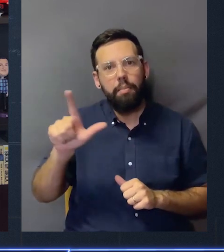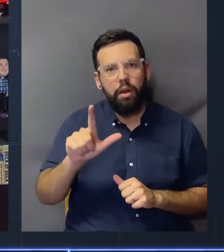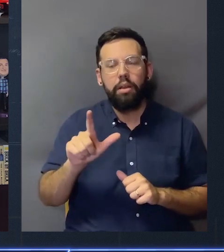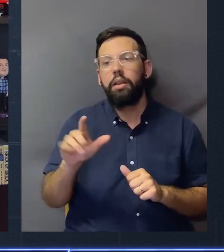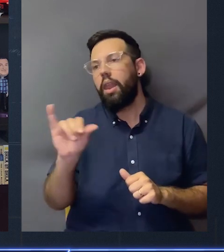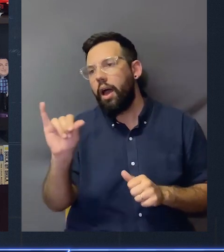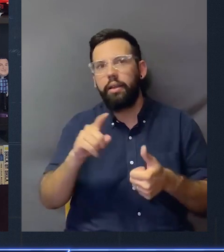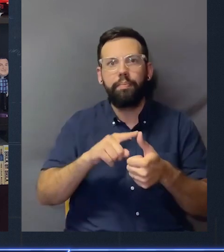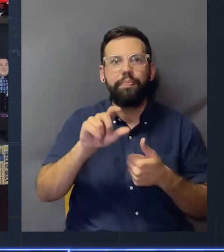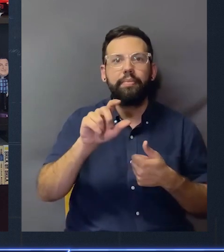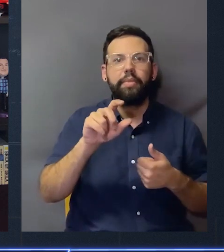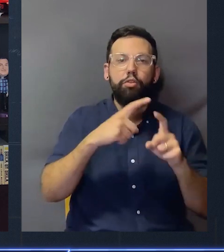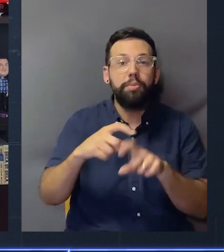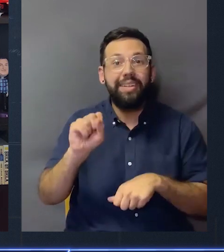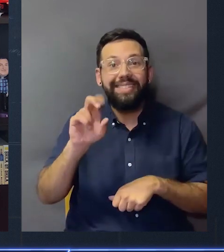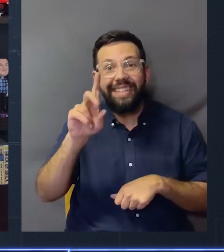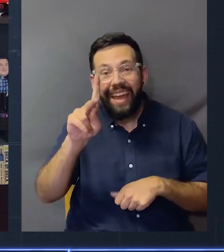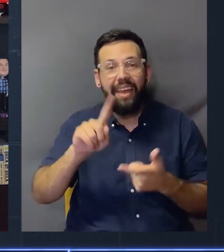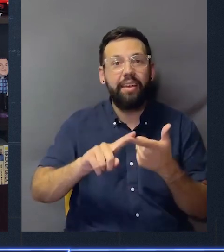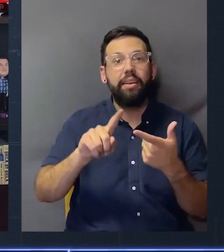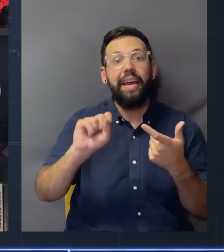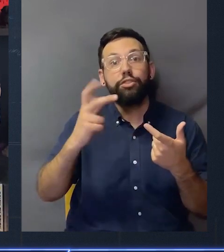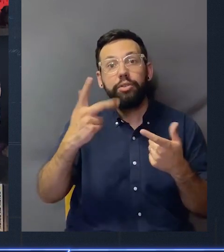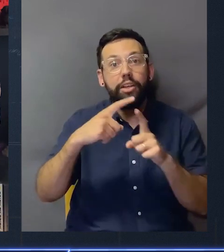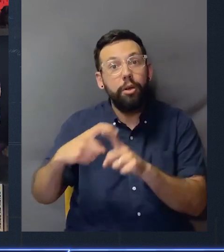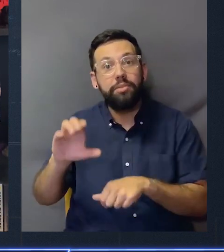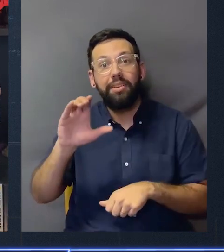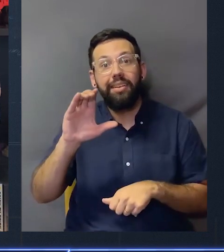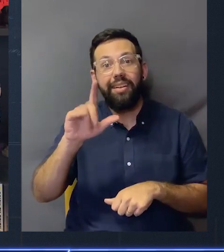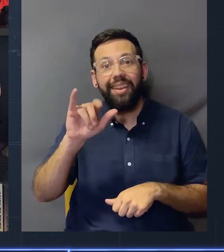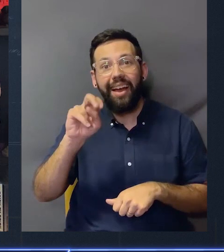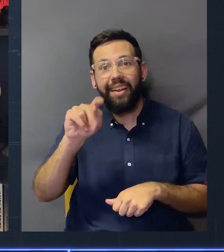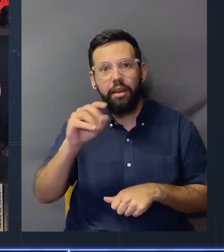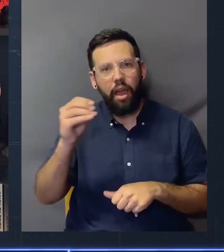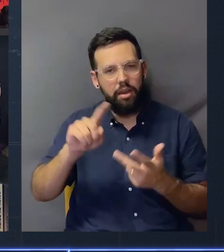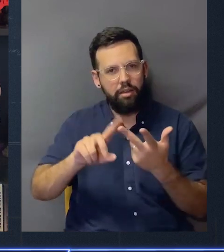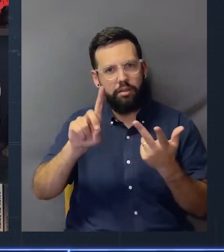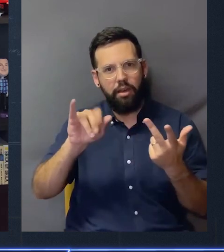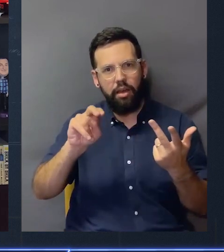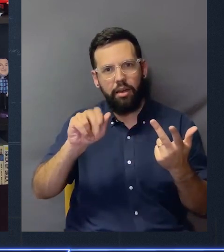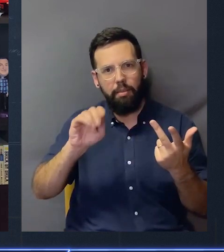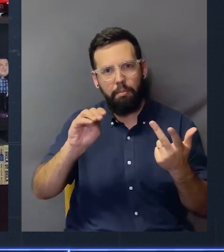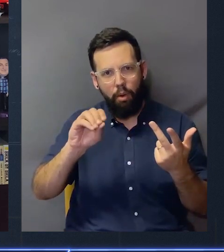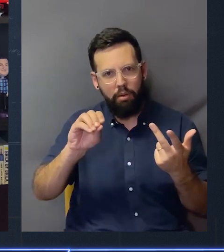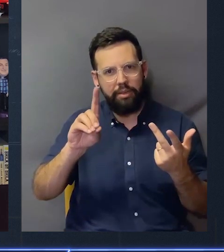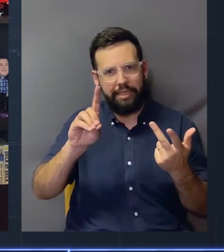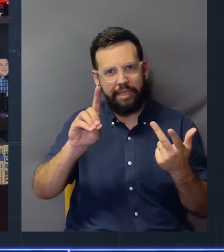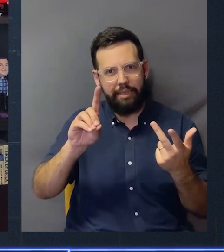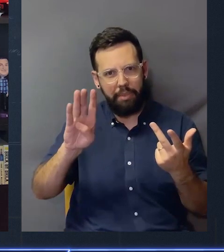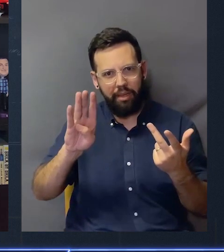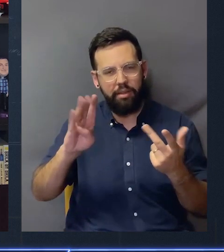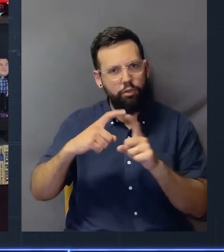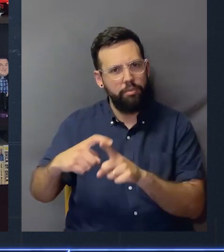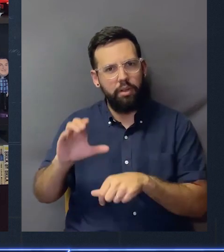Encryption Client, and also the DynamoDB Encryption Client. To learn more about this, you can read the What's New. The next launch is a